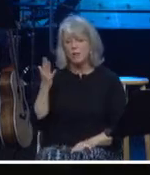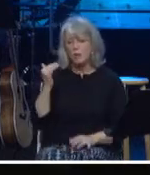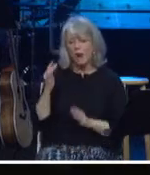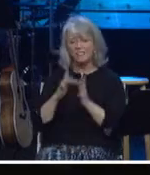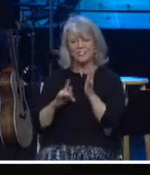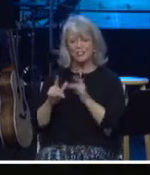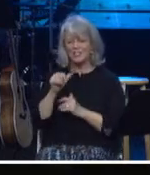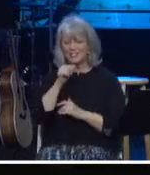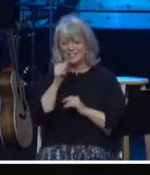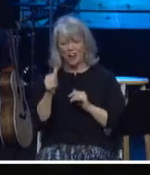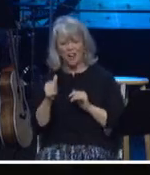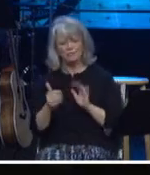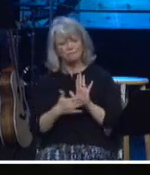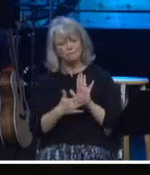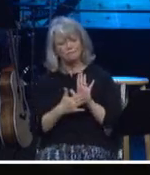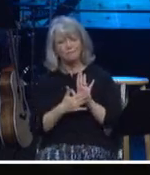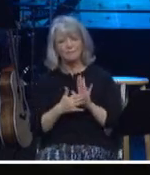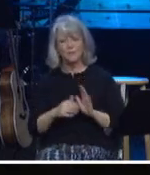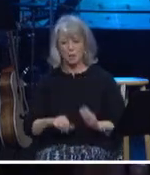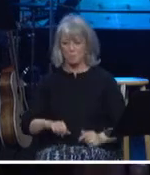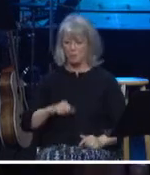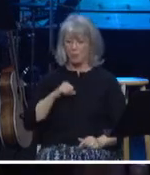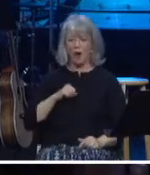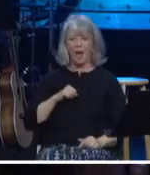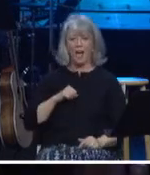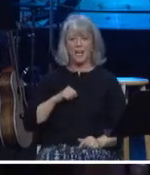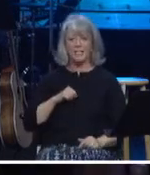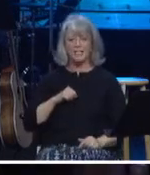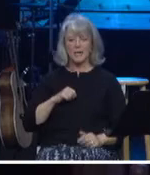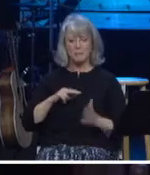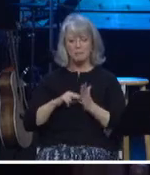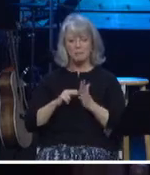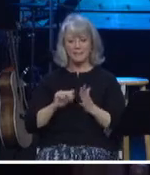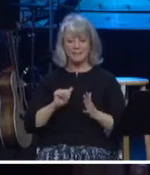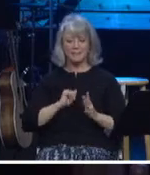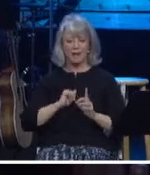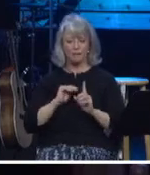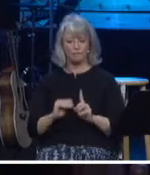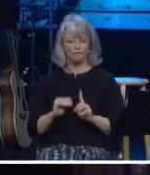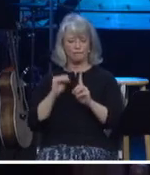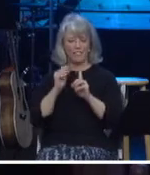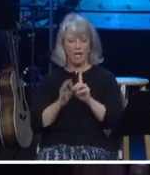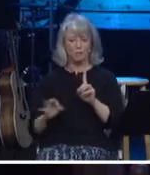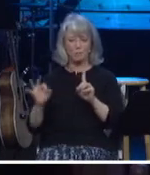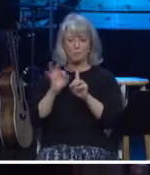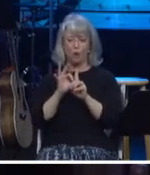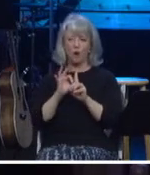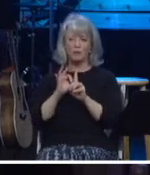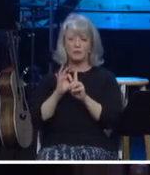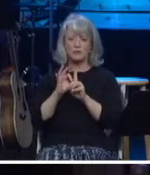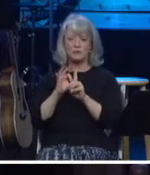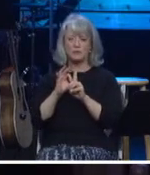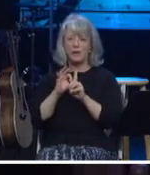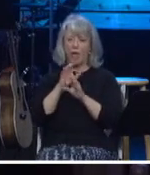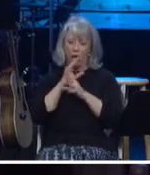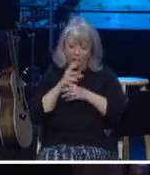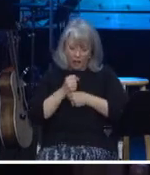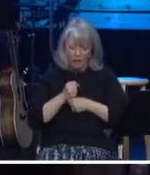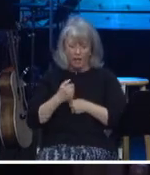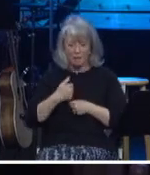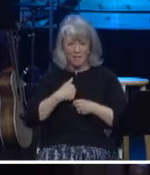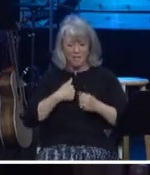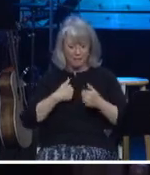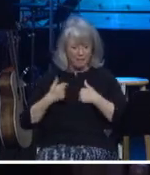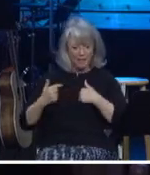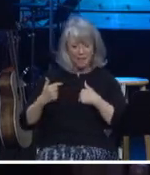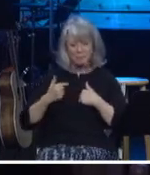do this? Because pride, it's the exaltation of self, the infatuation with self that bars sinners from heaven.